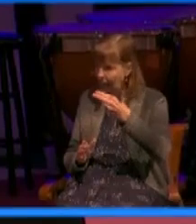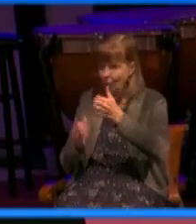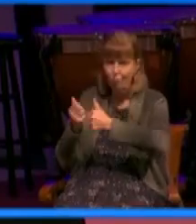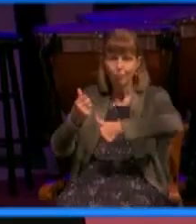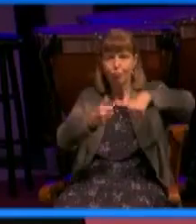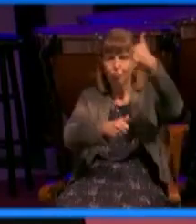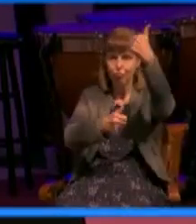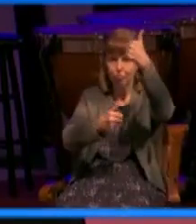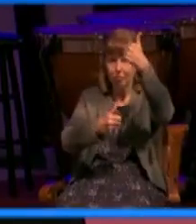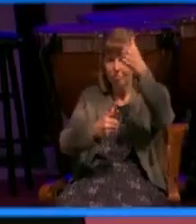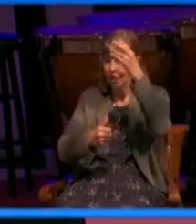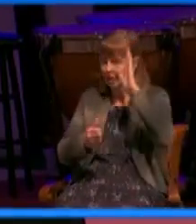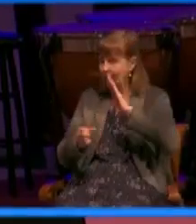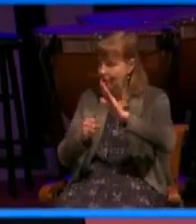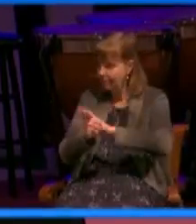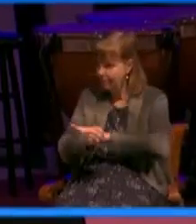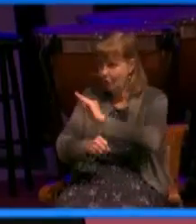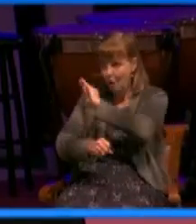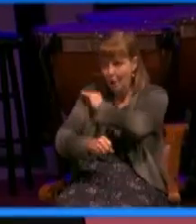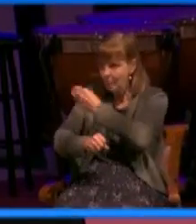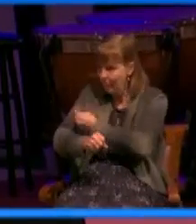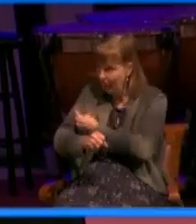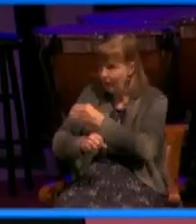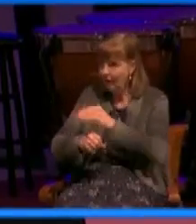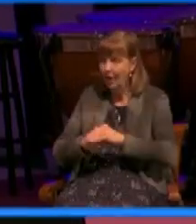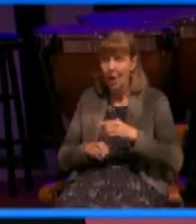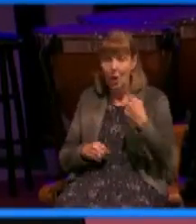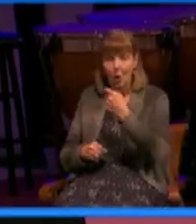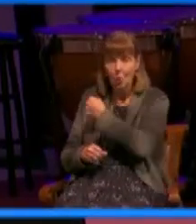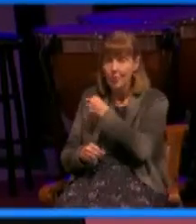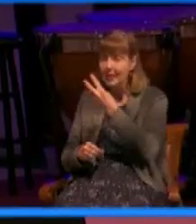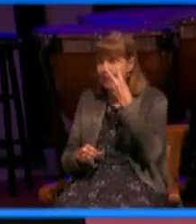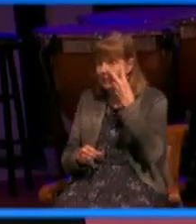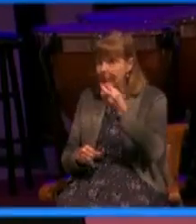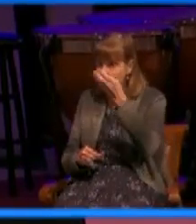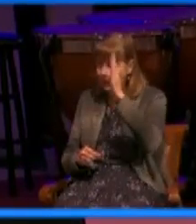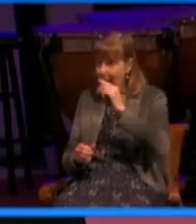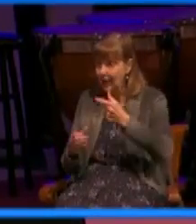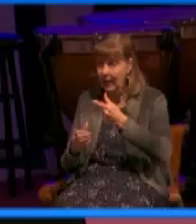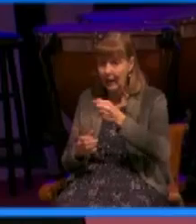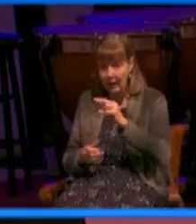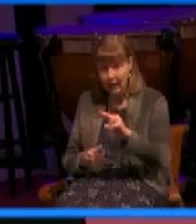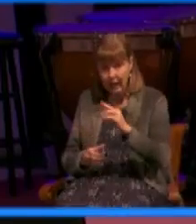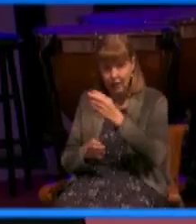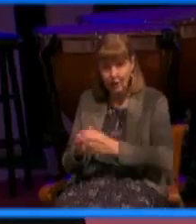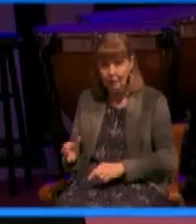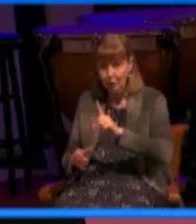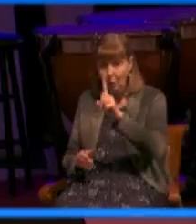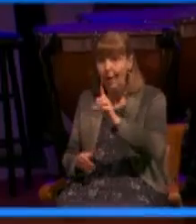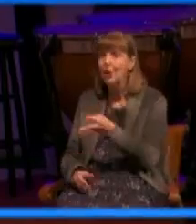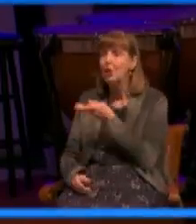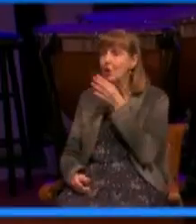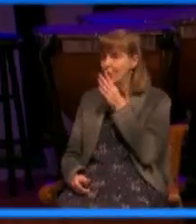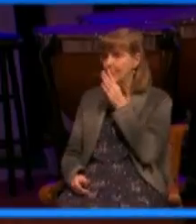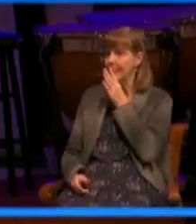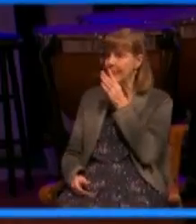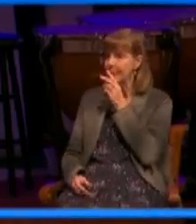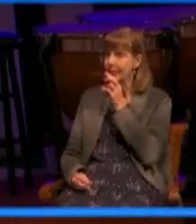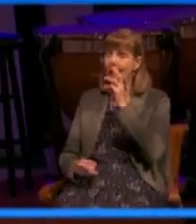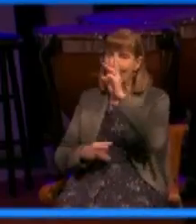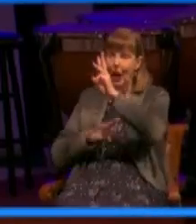we have seen. We have seen a God in Genesis chapter 1 that speaks and the world is created. That is El